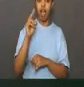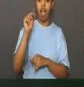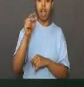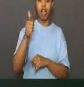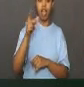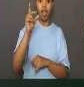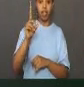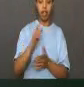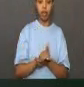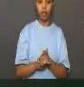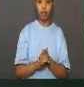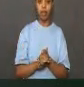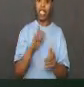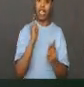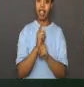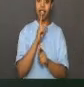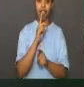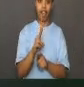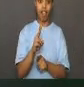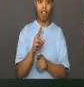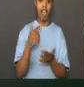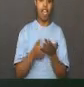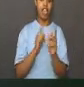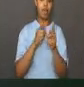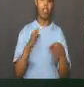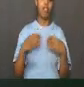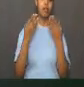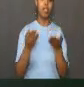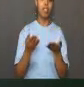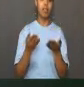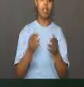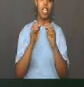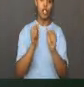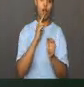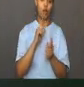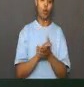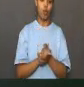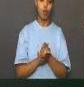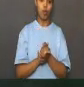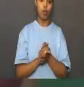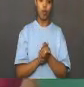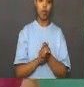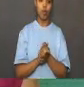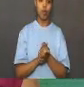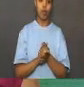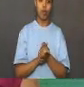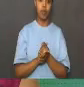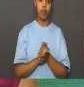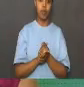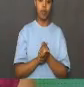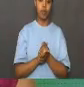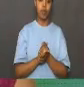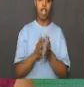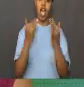NAD. I am sure you were able to recall these steps. We